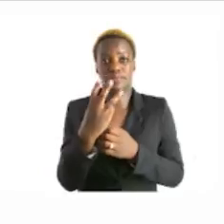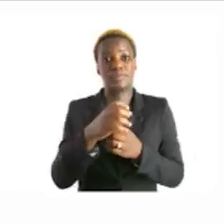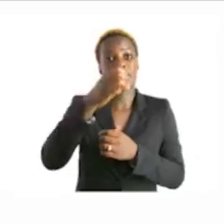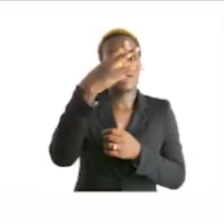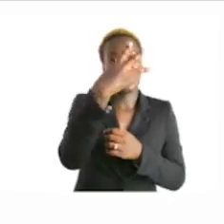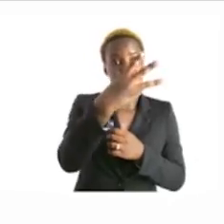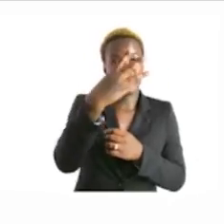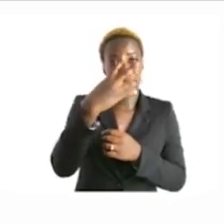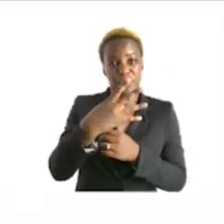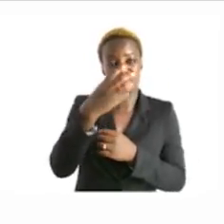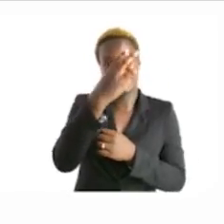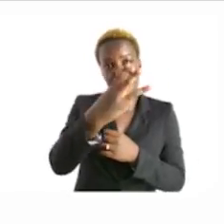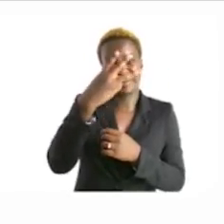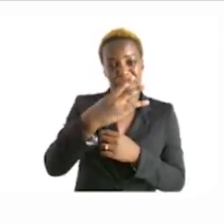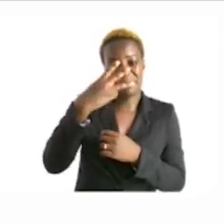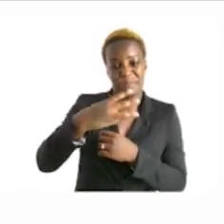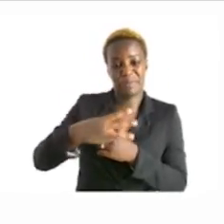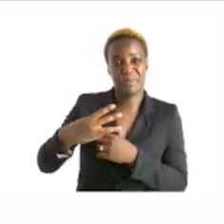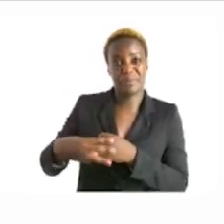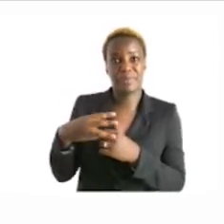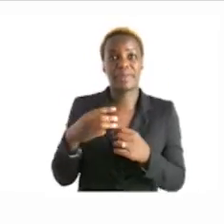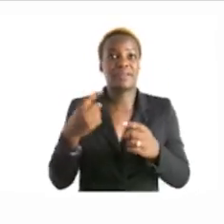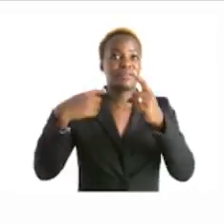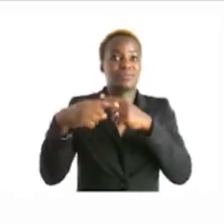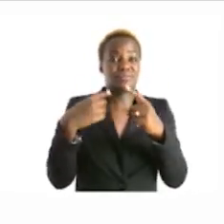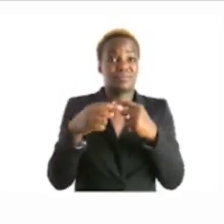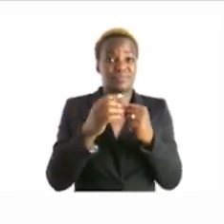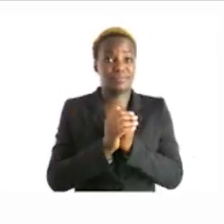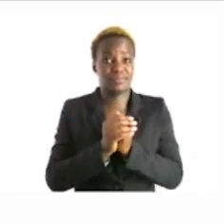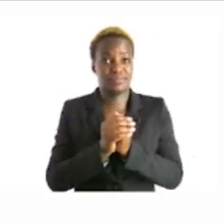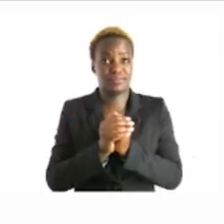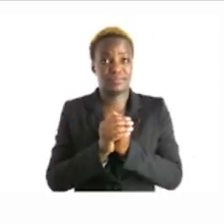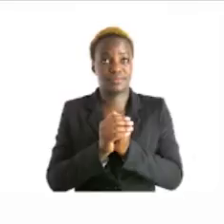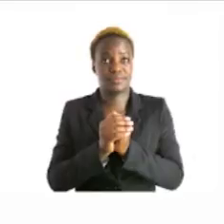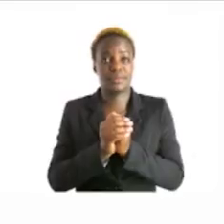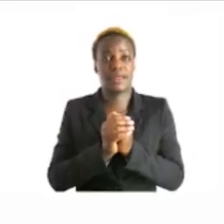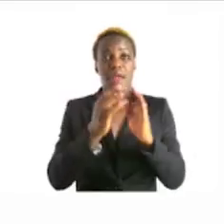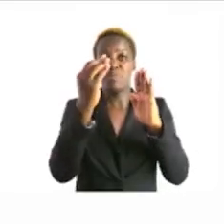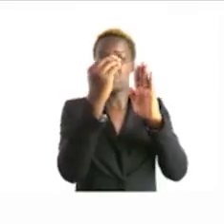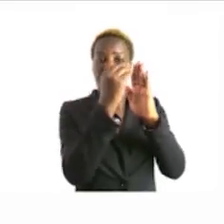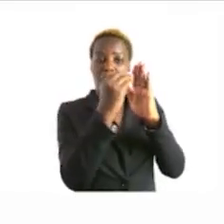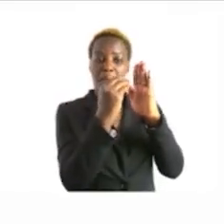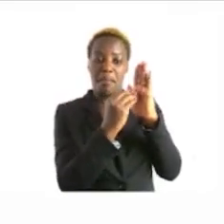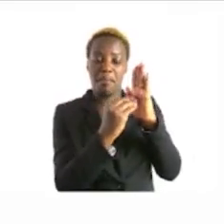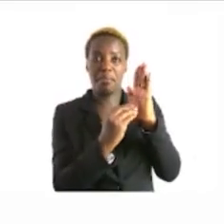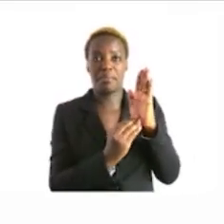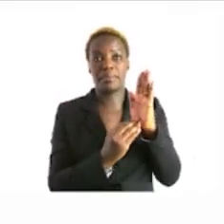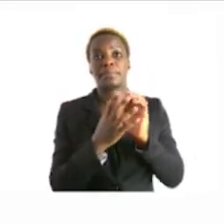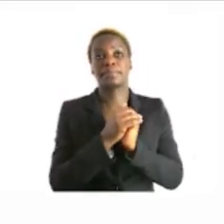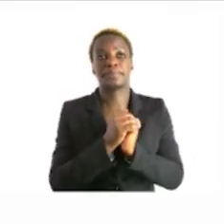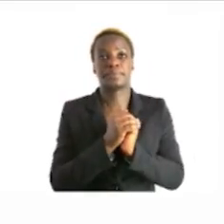i would like for us to revise by counting in threes by completing these number patterns all right